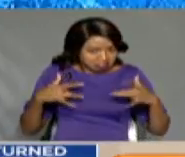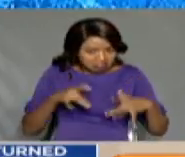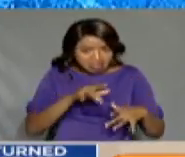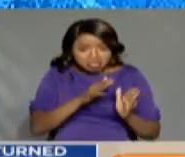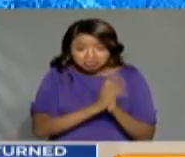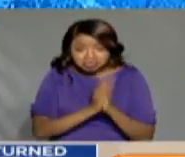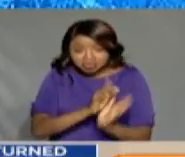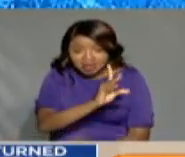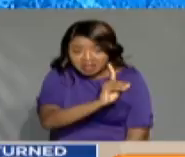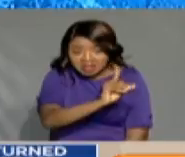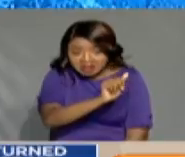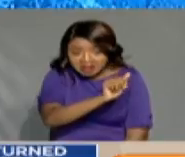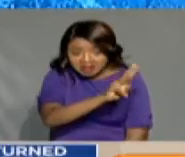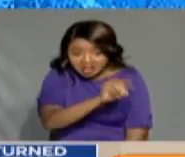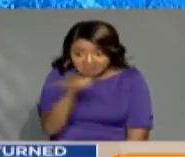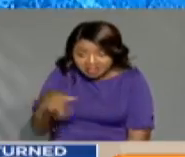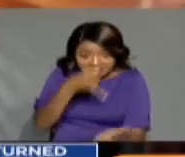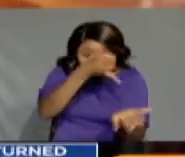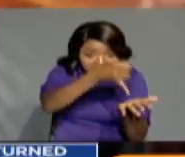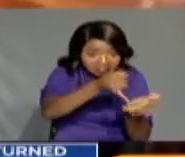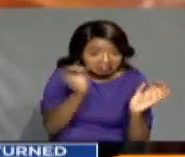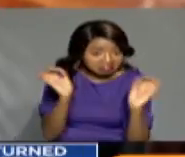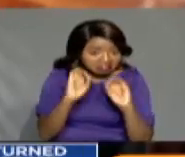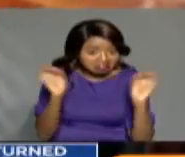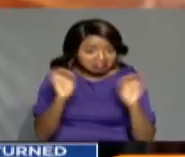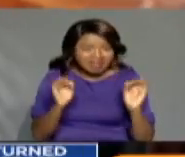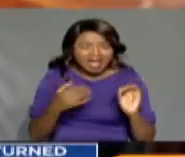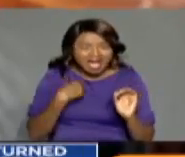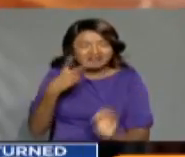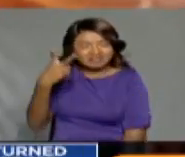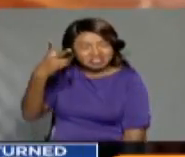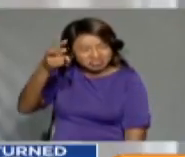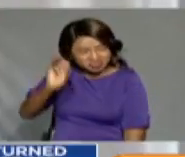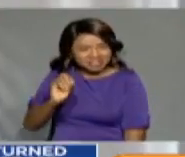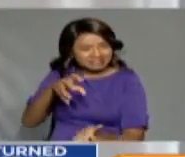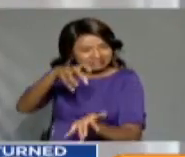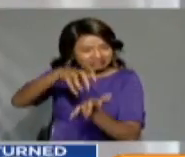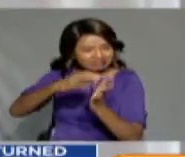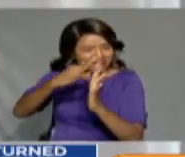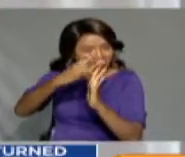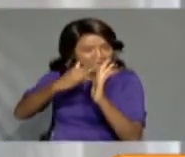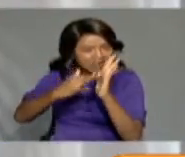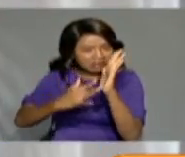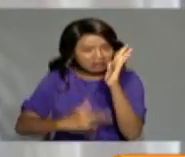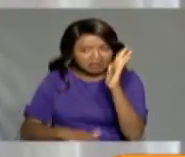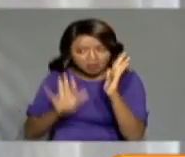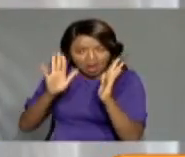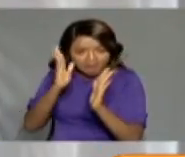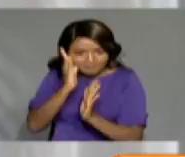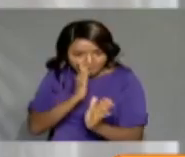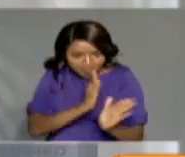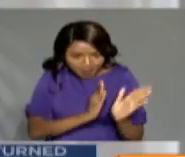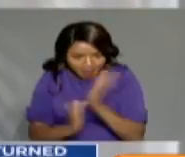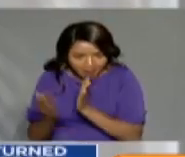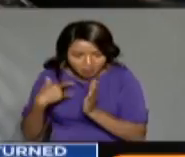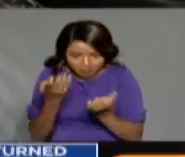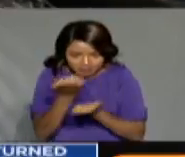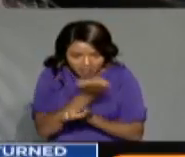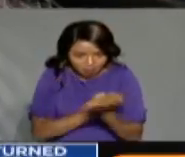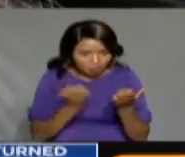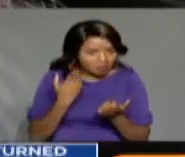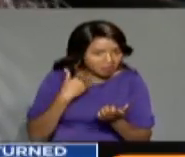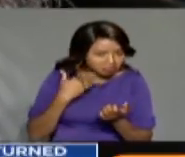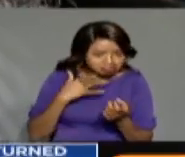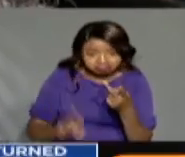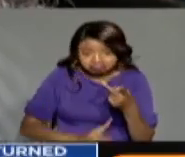and Arror dams projects. The over 20 charges include conspiracy to commit an economic crime,